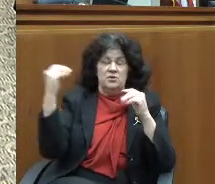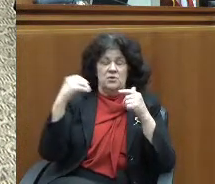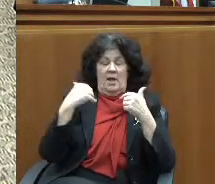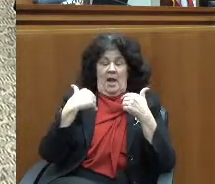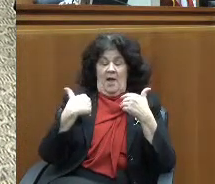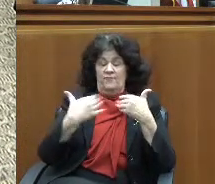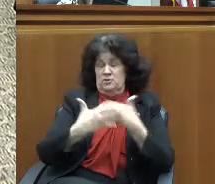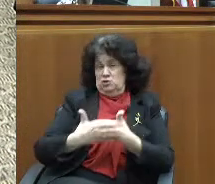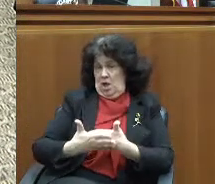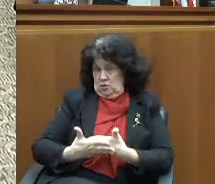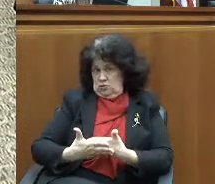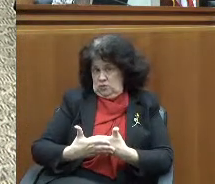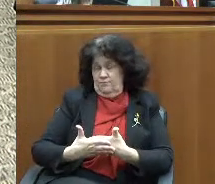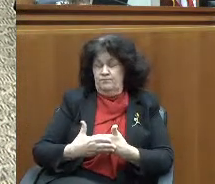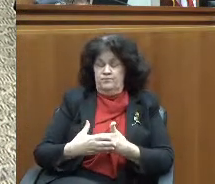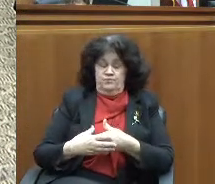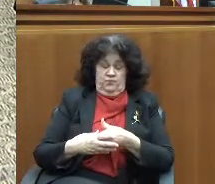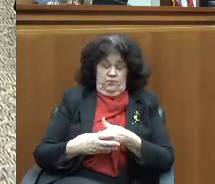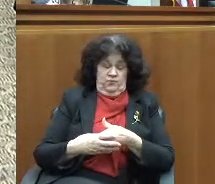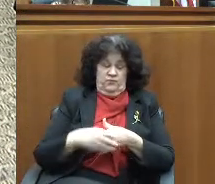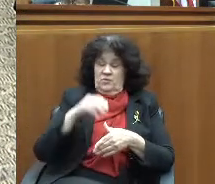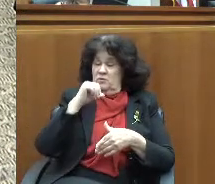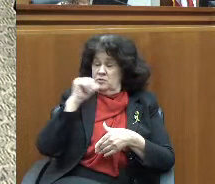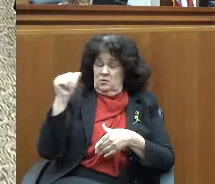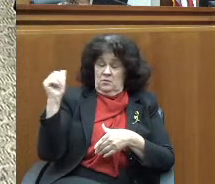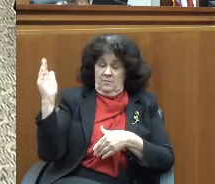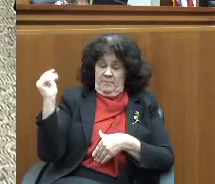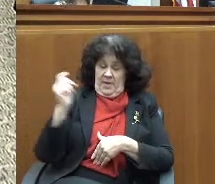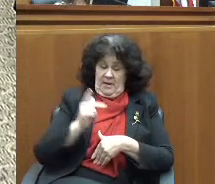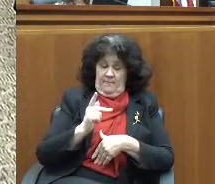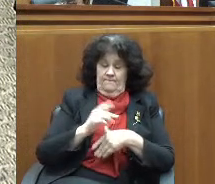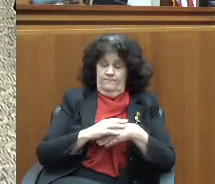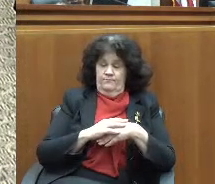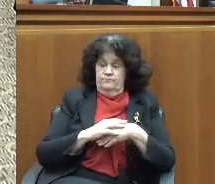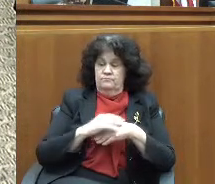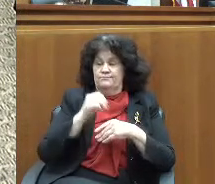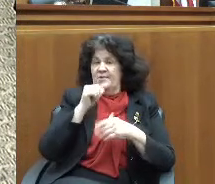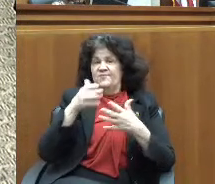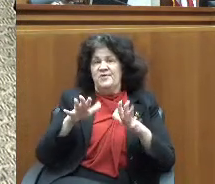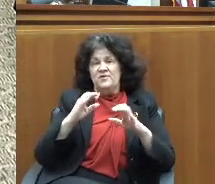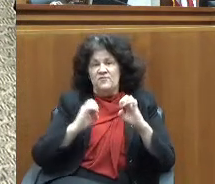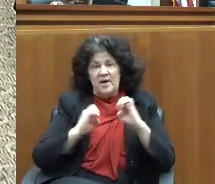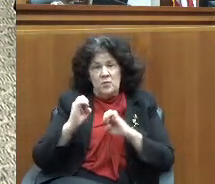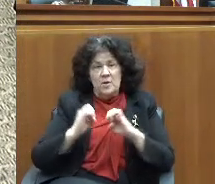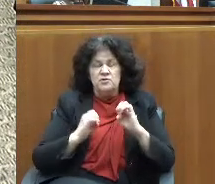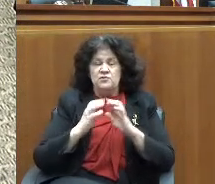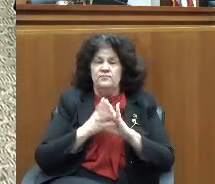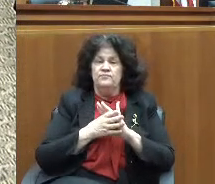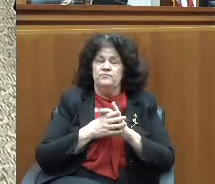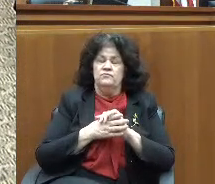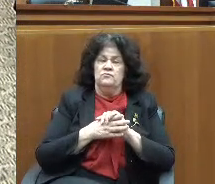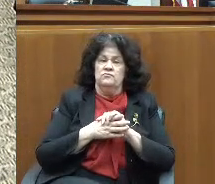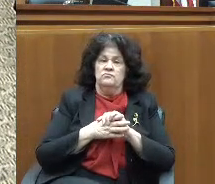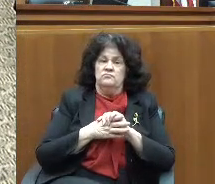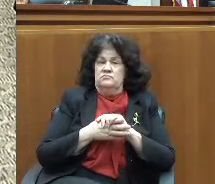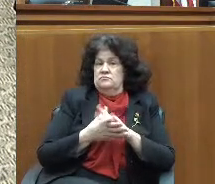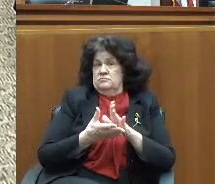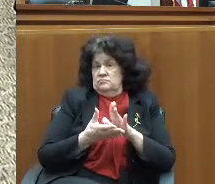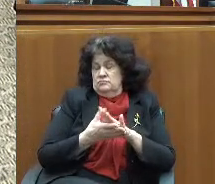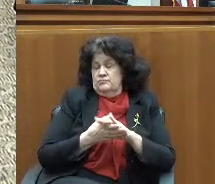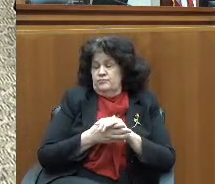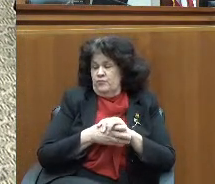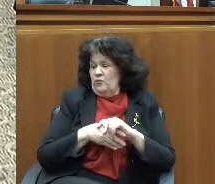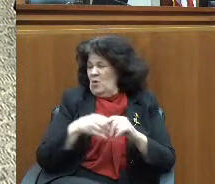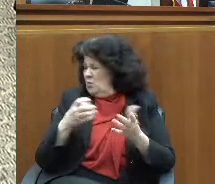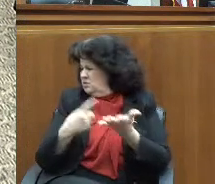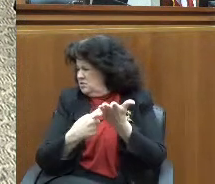so then they never returned to the school because the evaluation was never completed. Happy to, if you want to visit more on